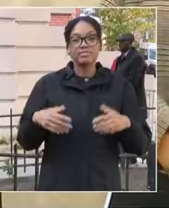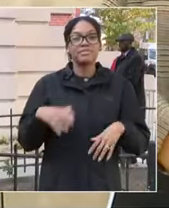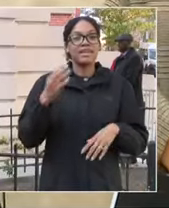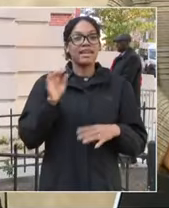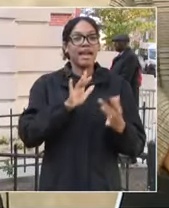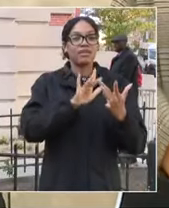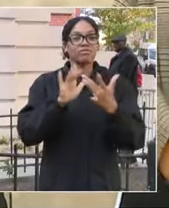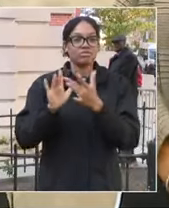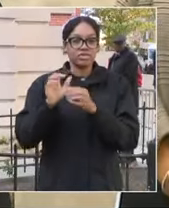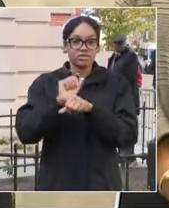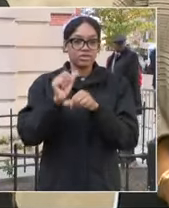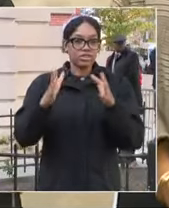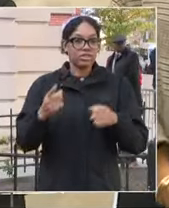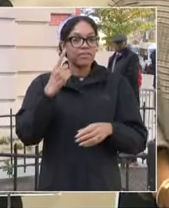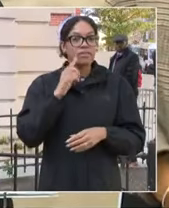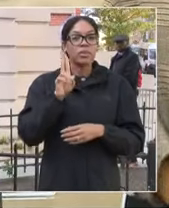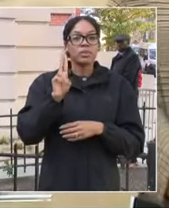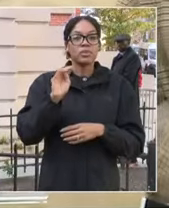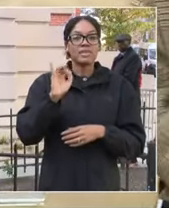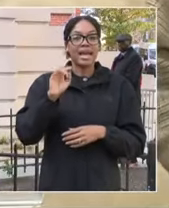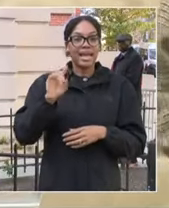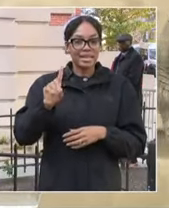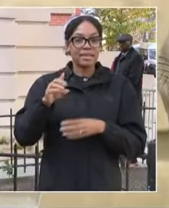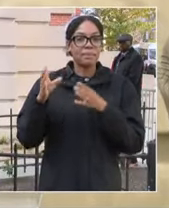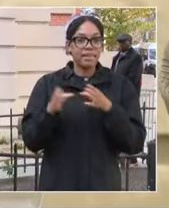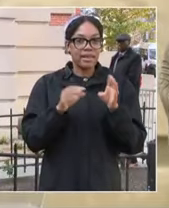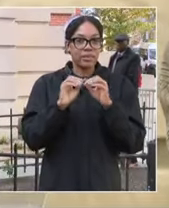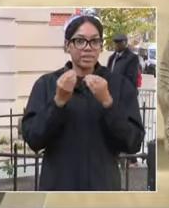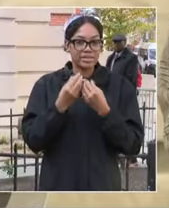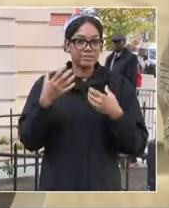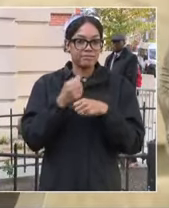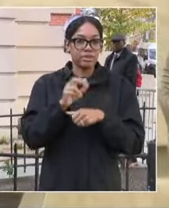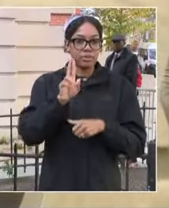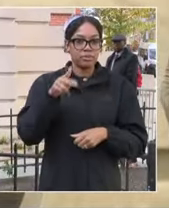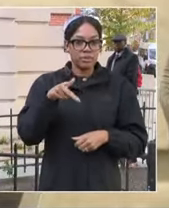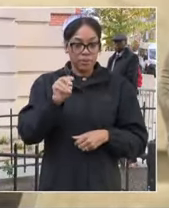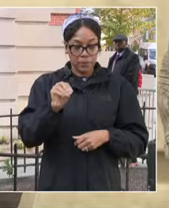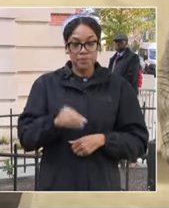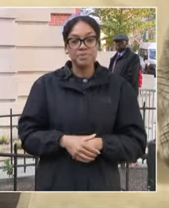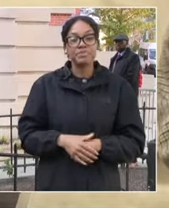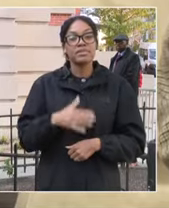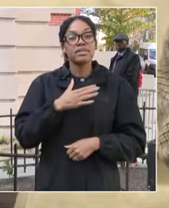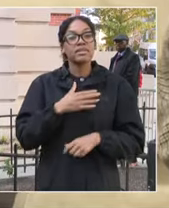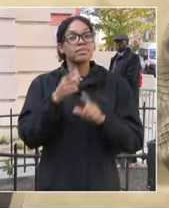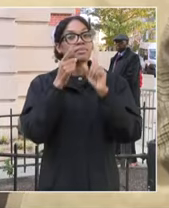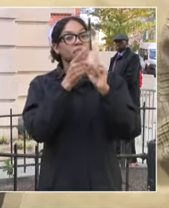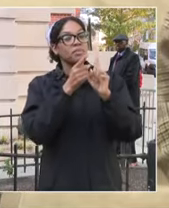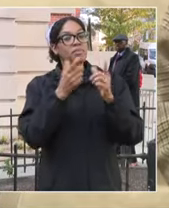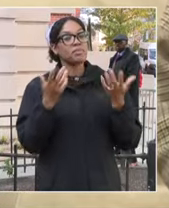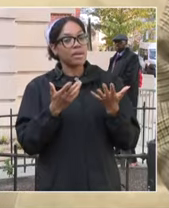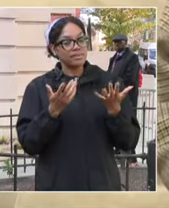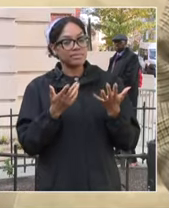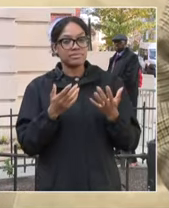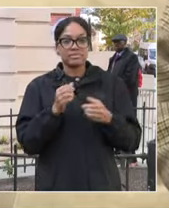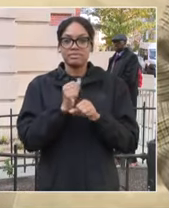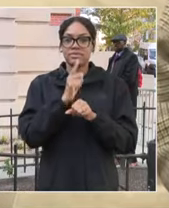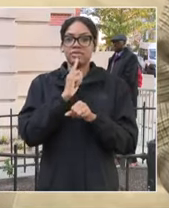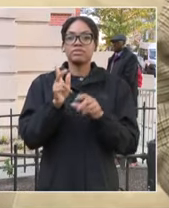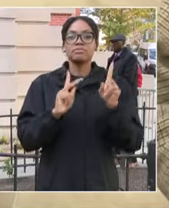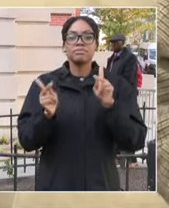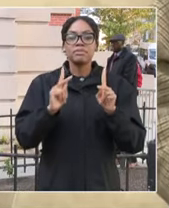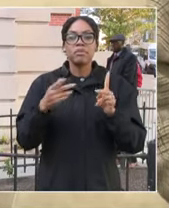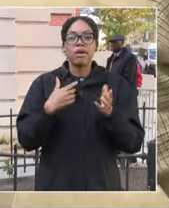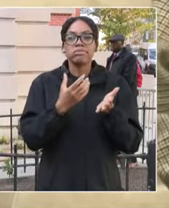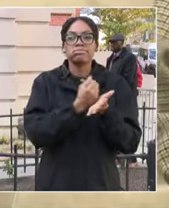United Planning Organization. And our mission is to unite people with opportunities. You